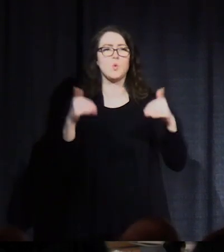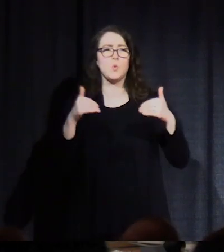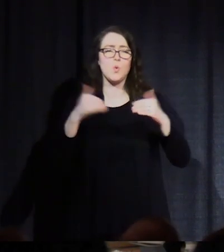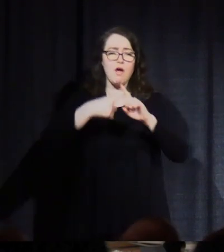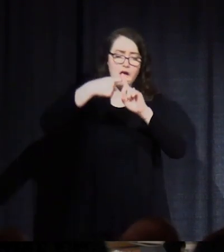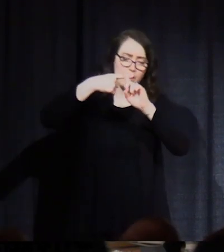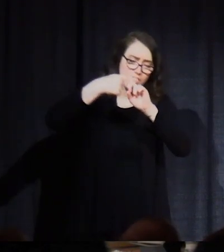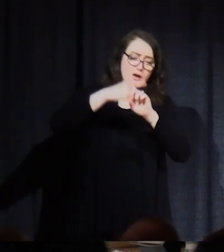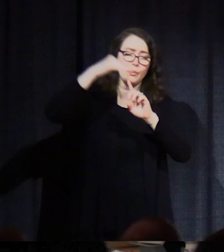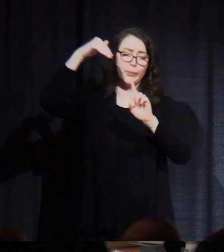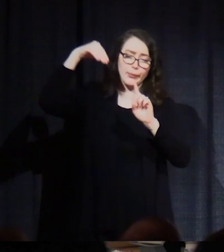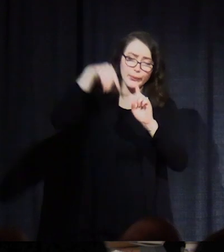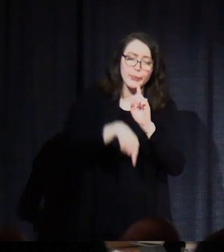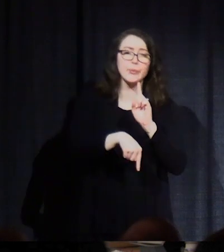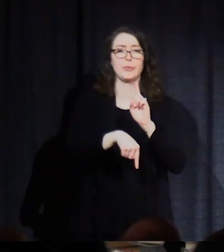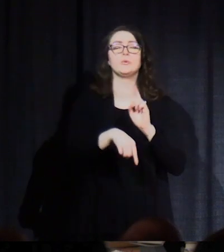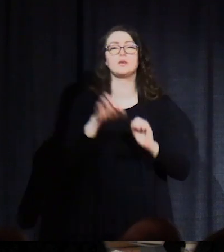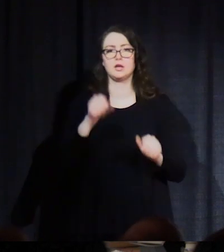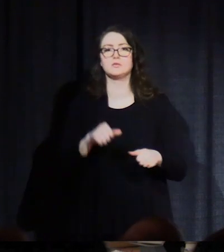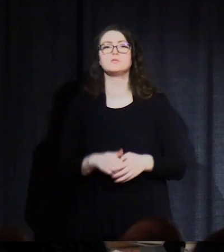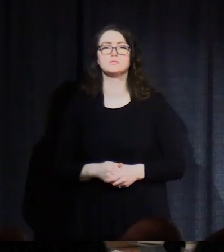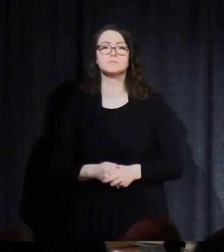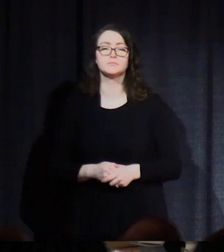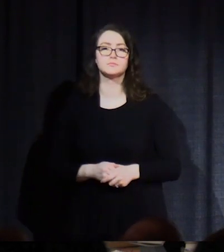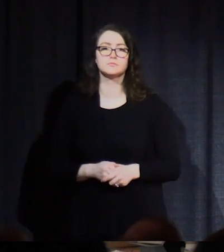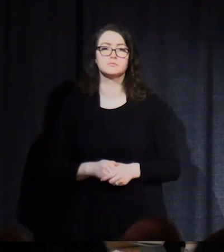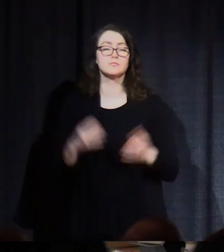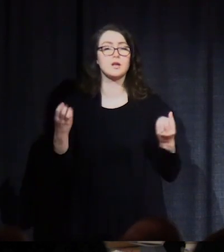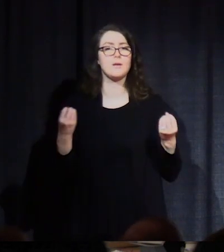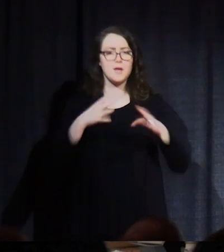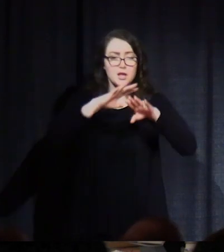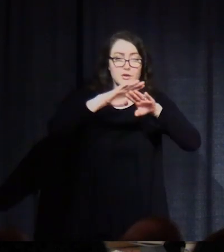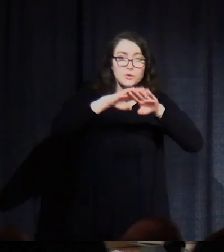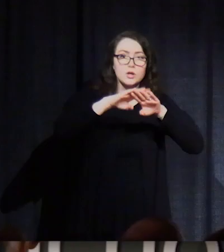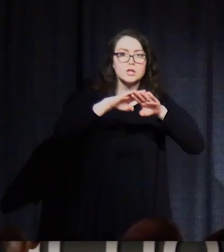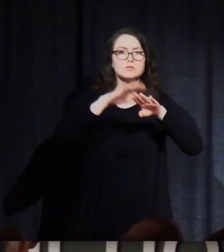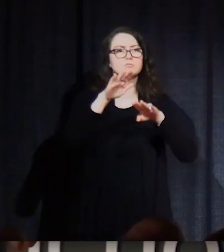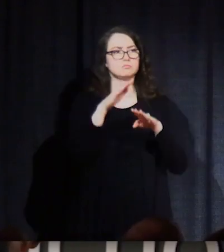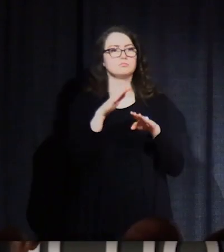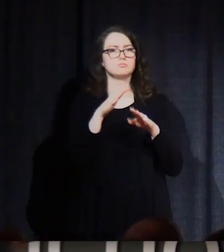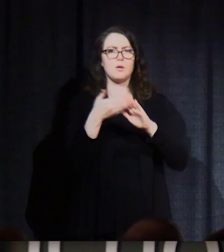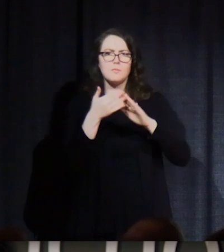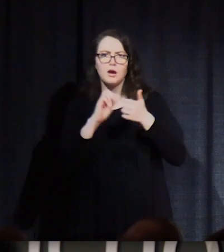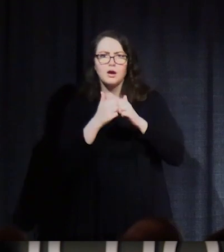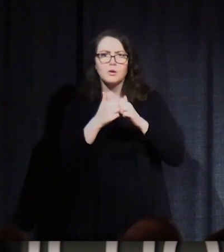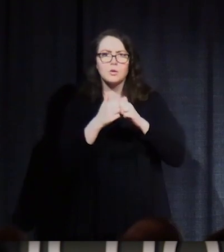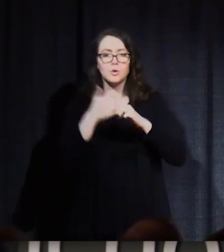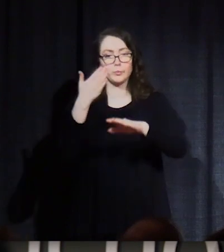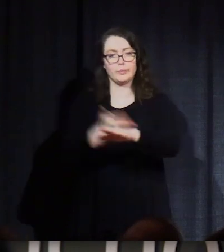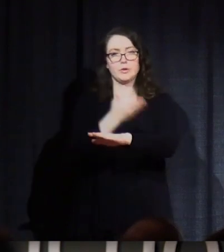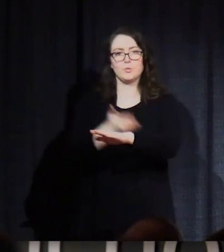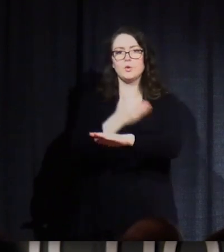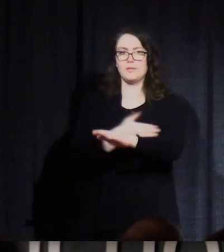planet. In fact, many of these microgrids operate on 100% renewable energy, utilizing